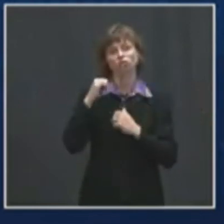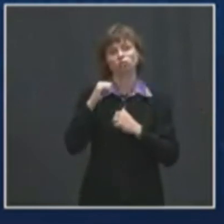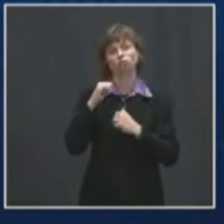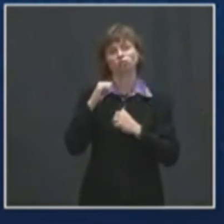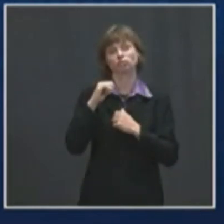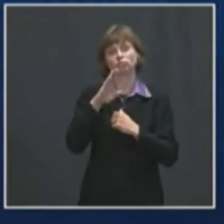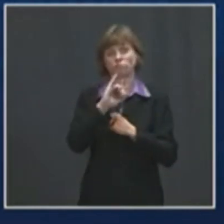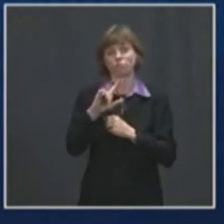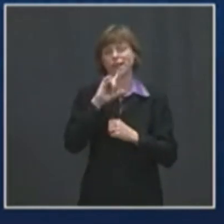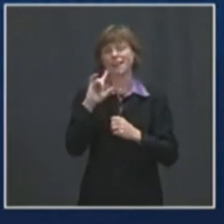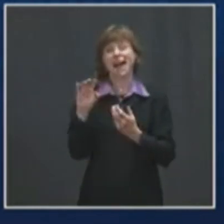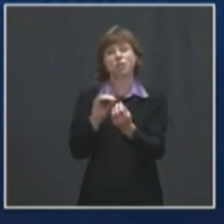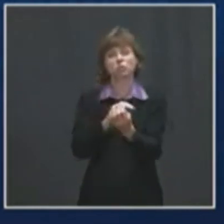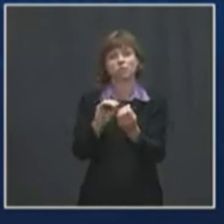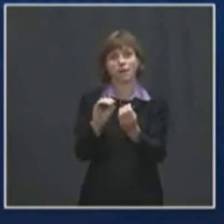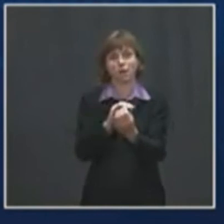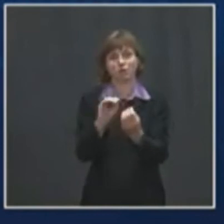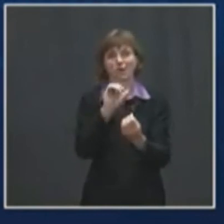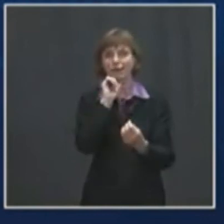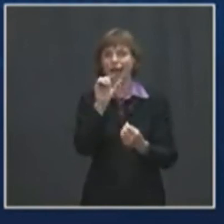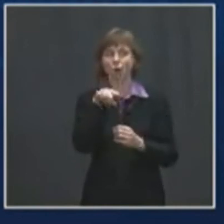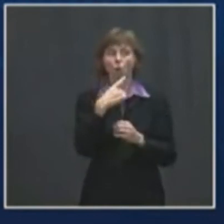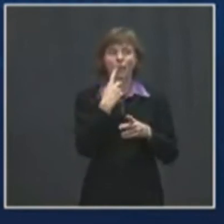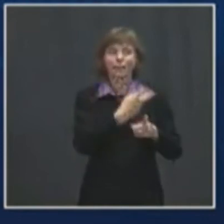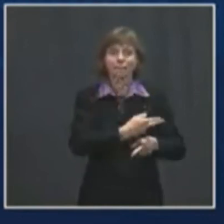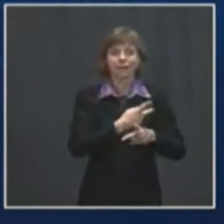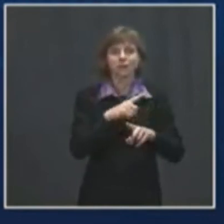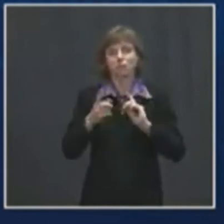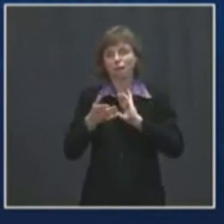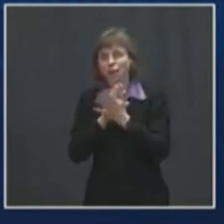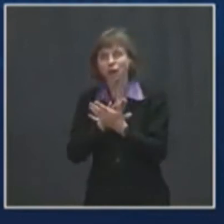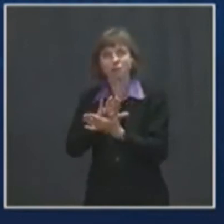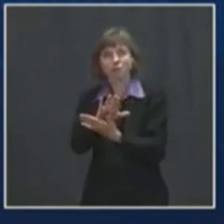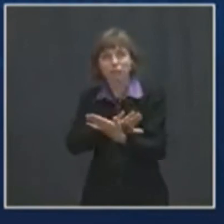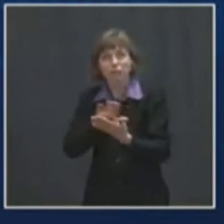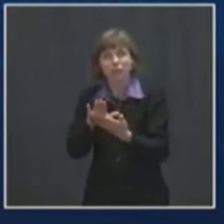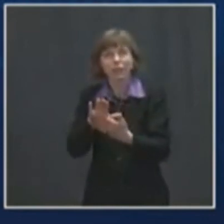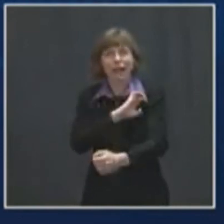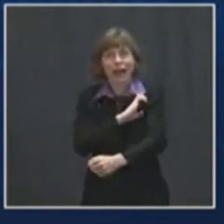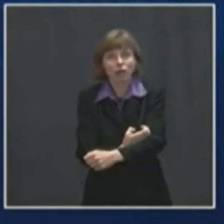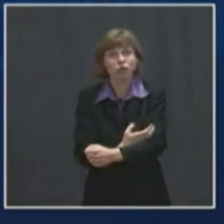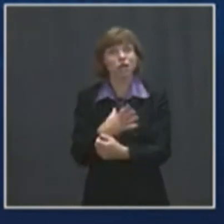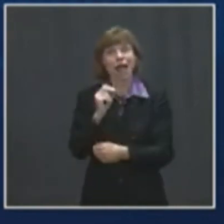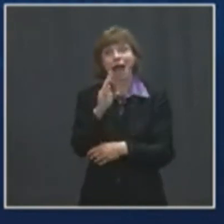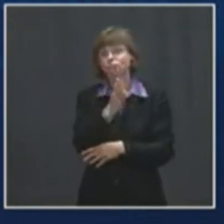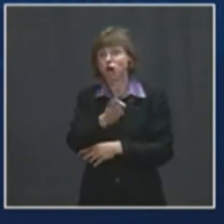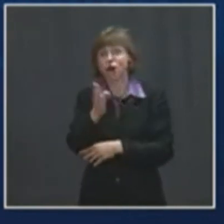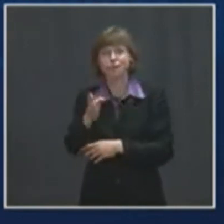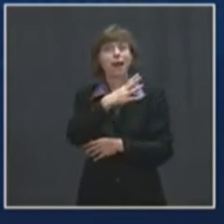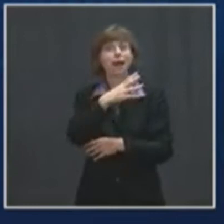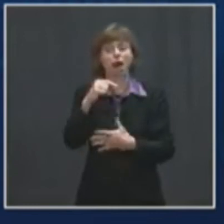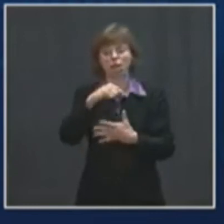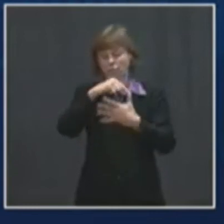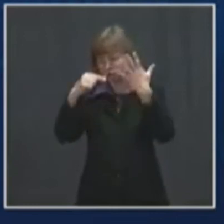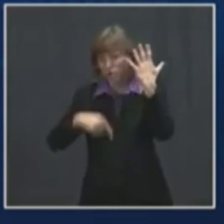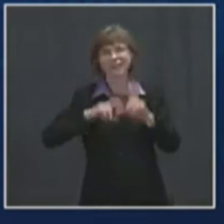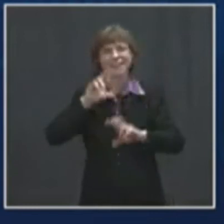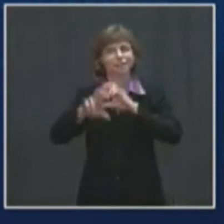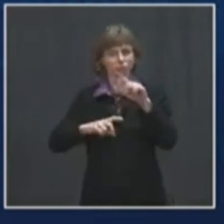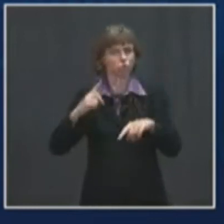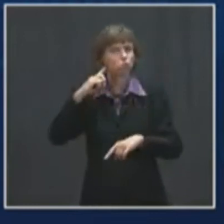repairs not just maintenance, but gets into clean energy, into broadband, into the kinds of investments that you've heard the